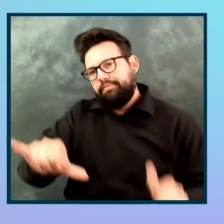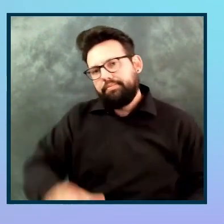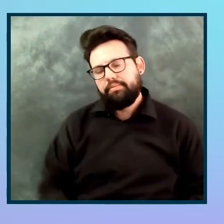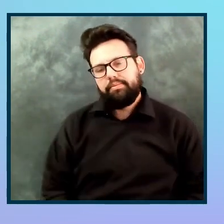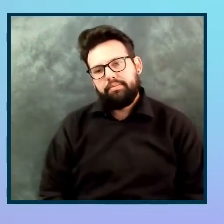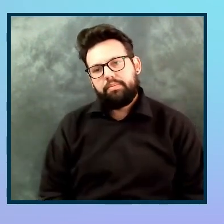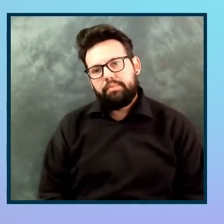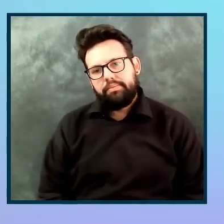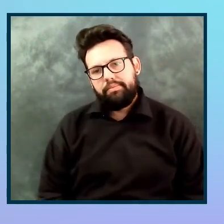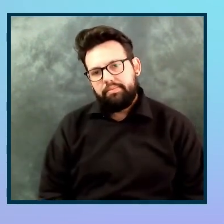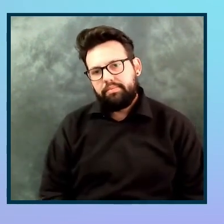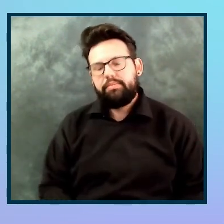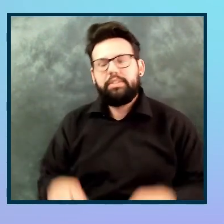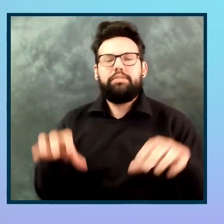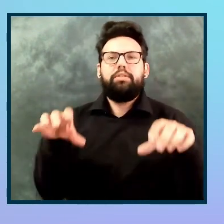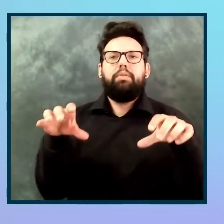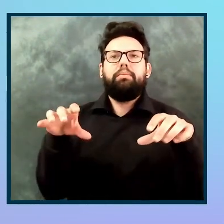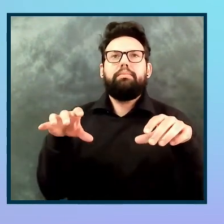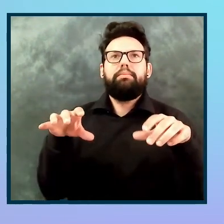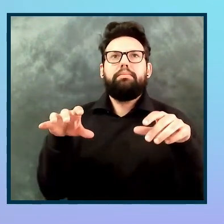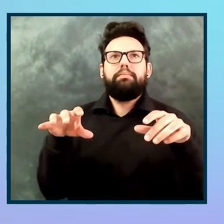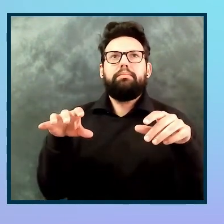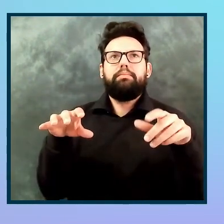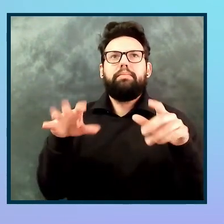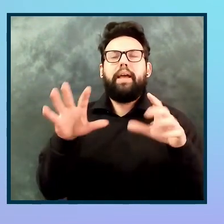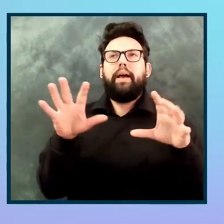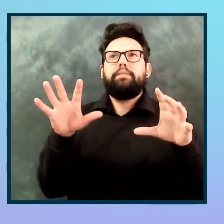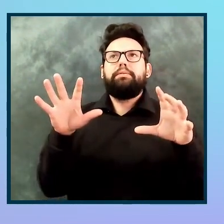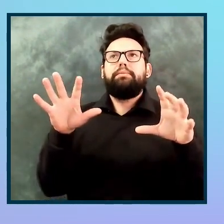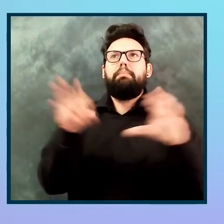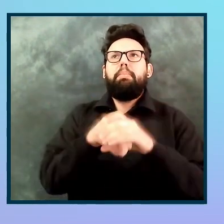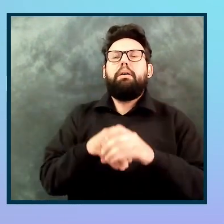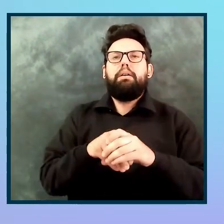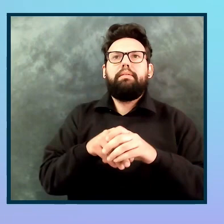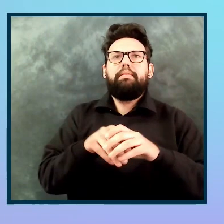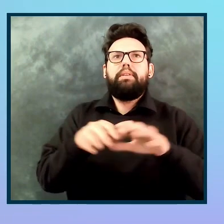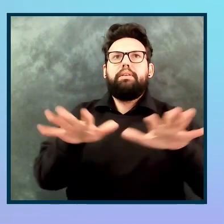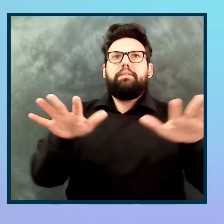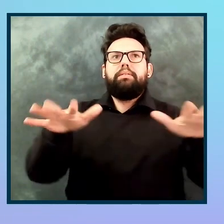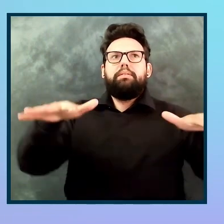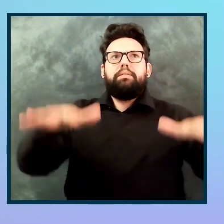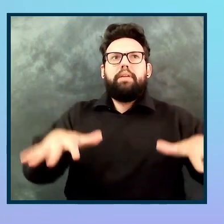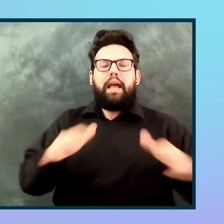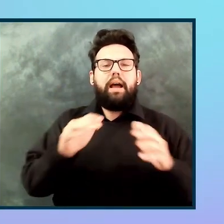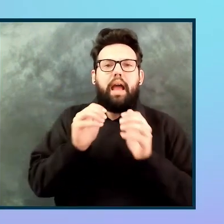doing it kind of from a functional perspective, as opposed to a product perspective.